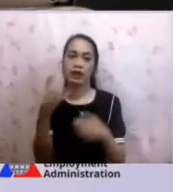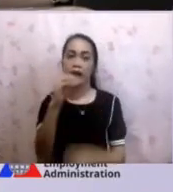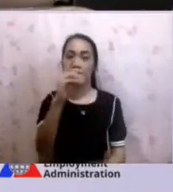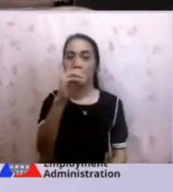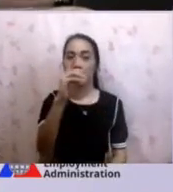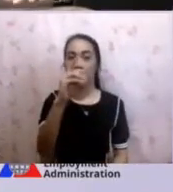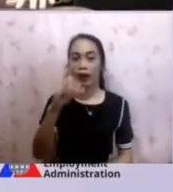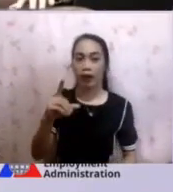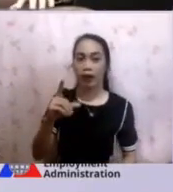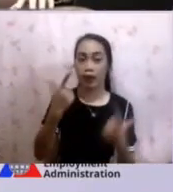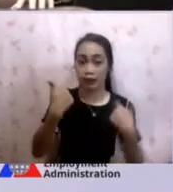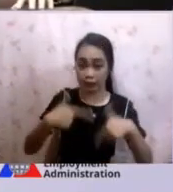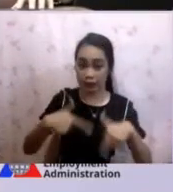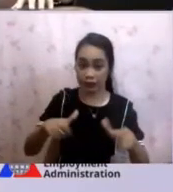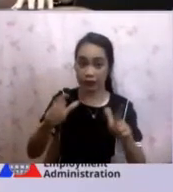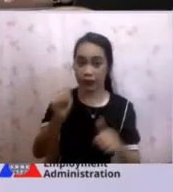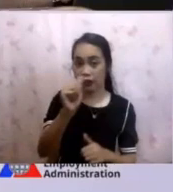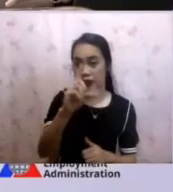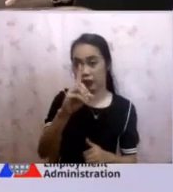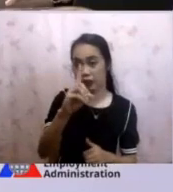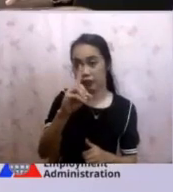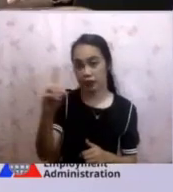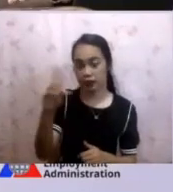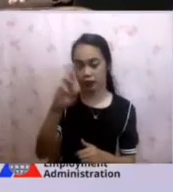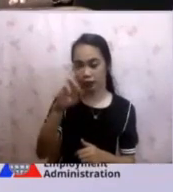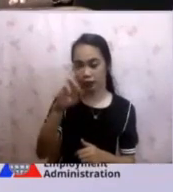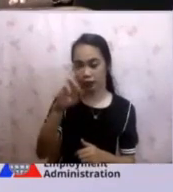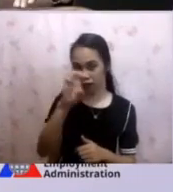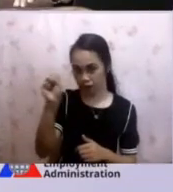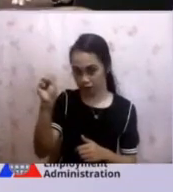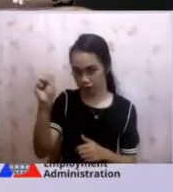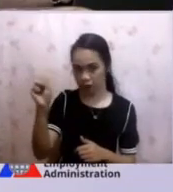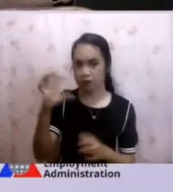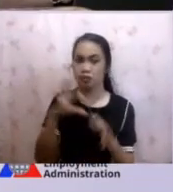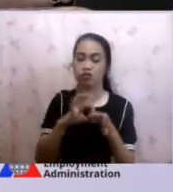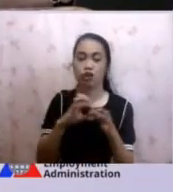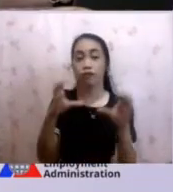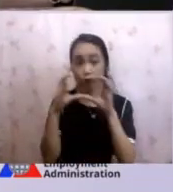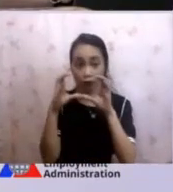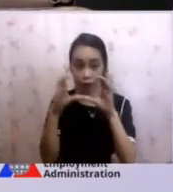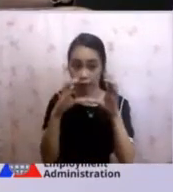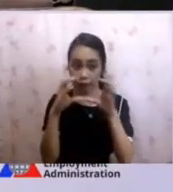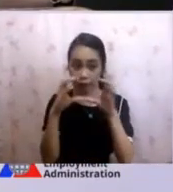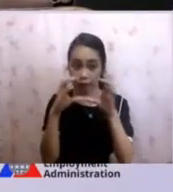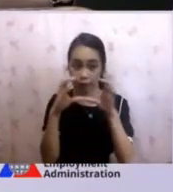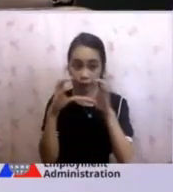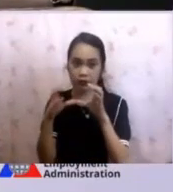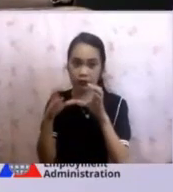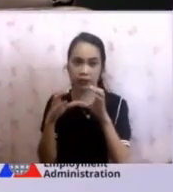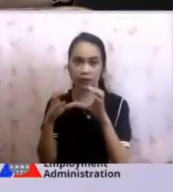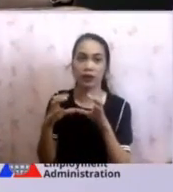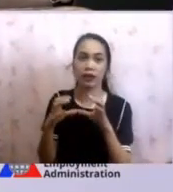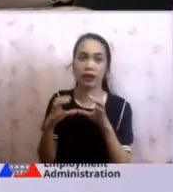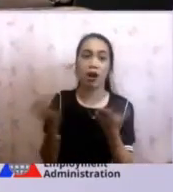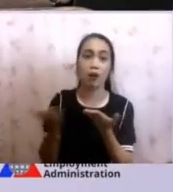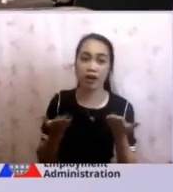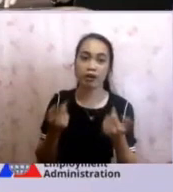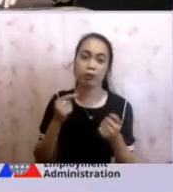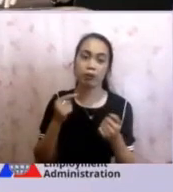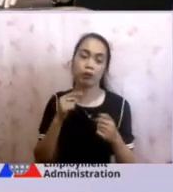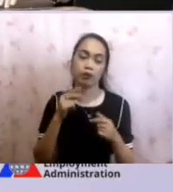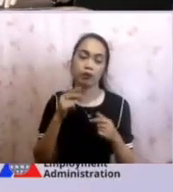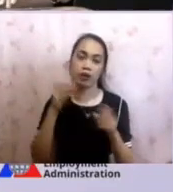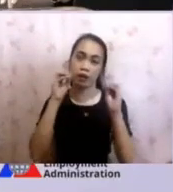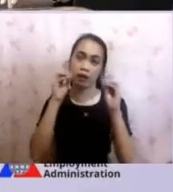of the company, and then, of course, Dear Ms. Rivera, the first paragraph describes asa niya nakita